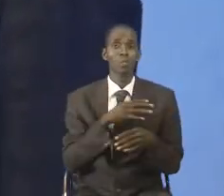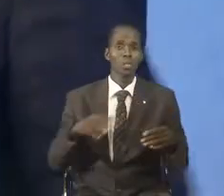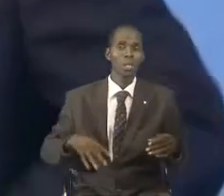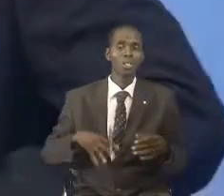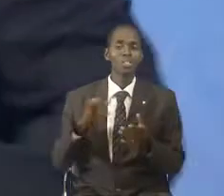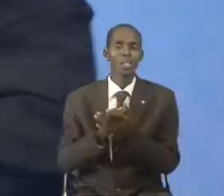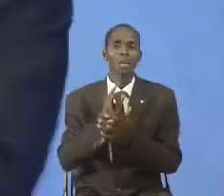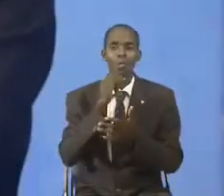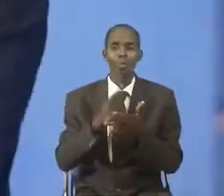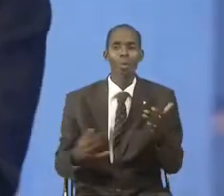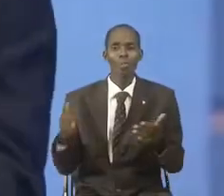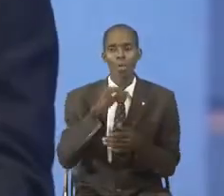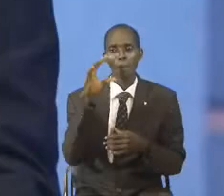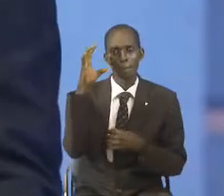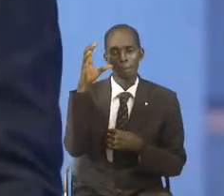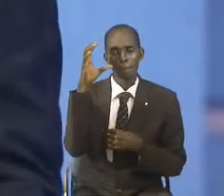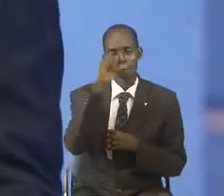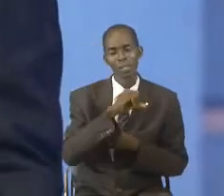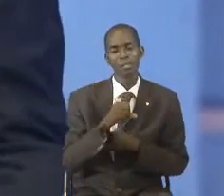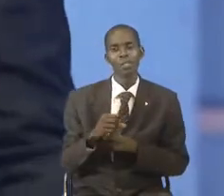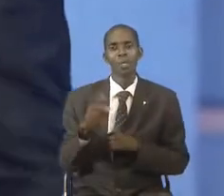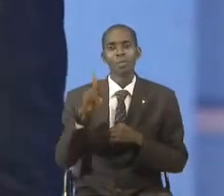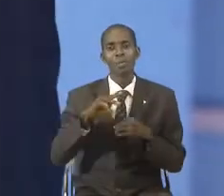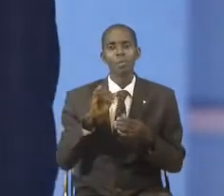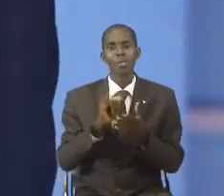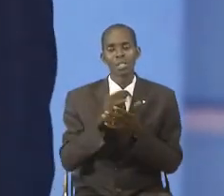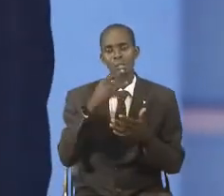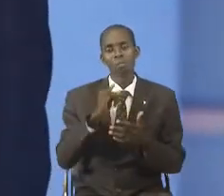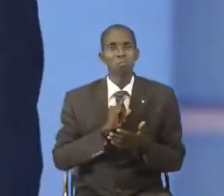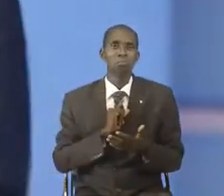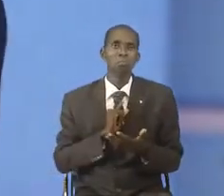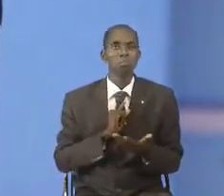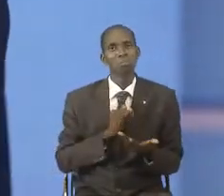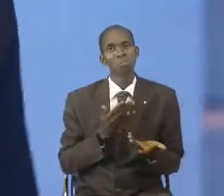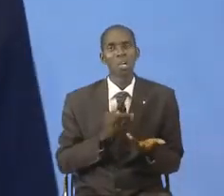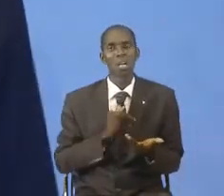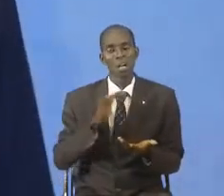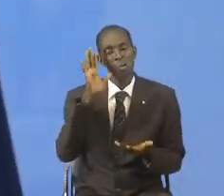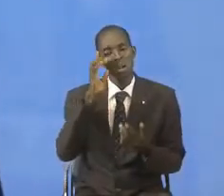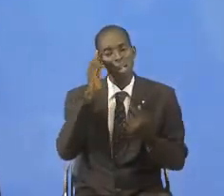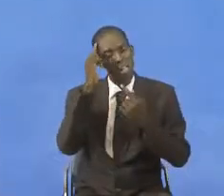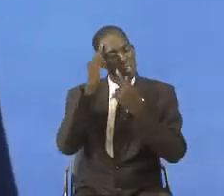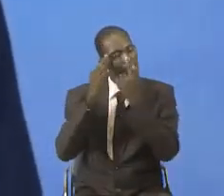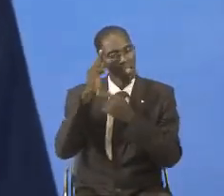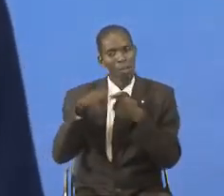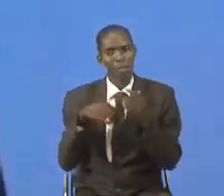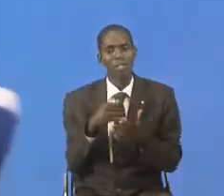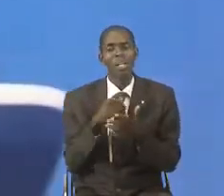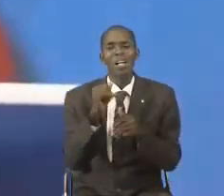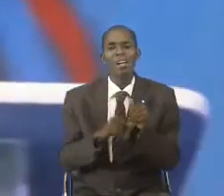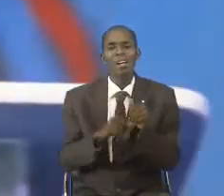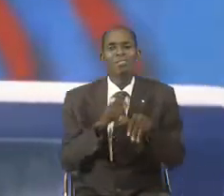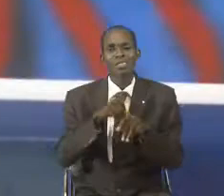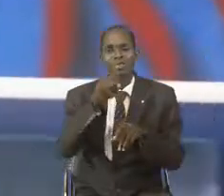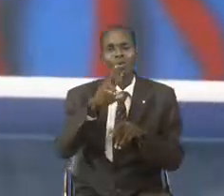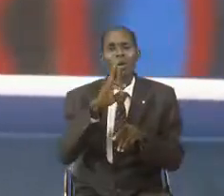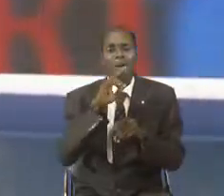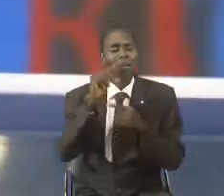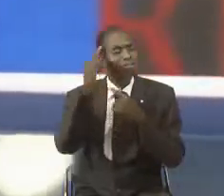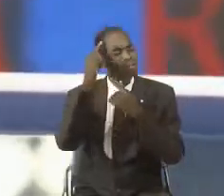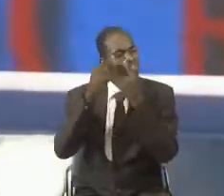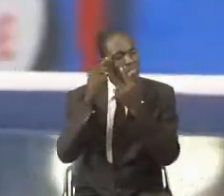missing. Those who don't give their lives to Christ, that's what they are missing. Those who say, I will think about